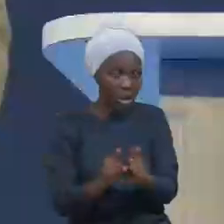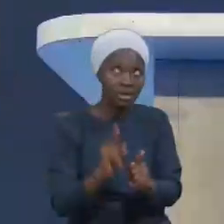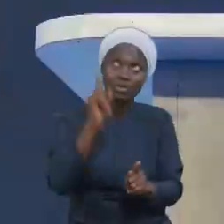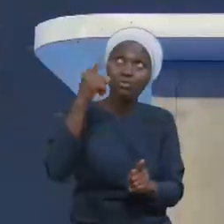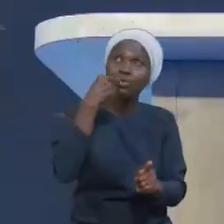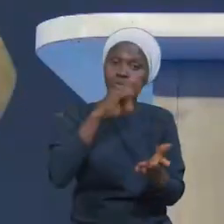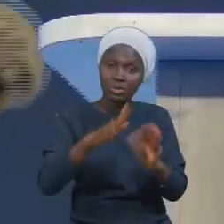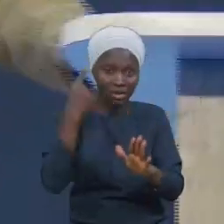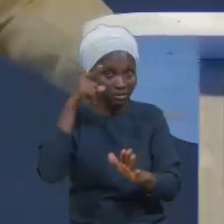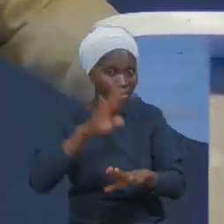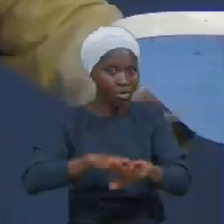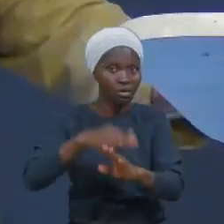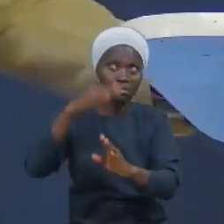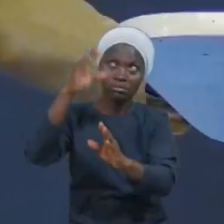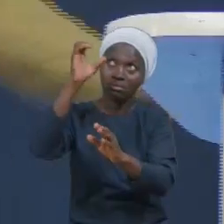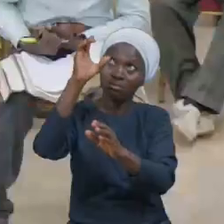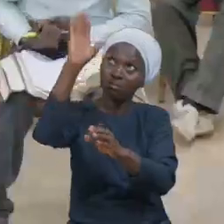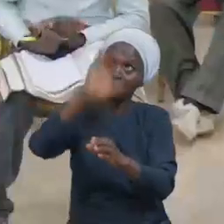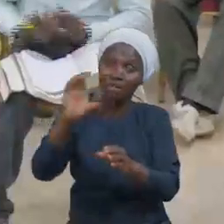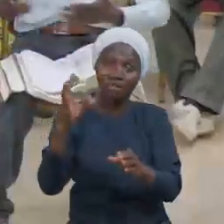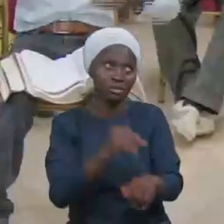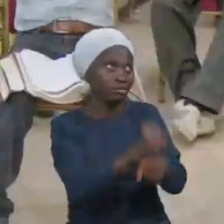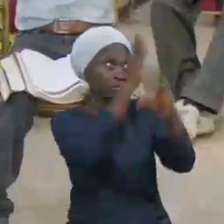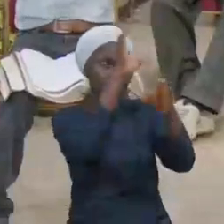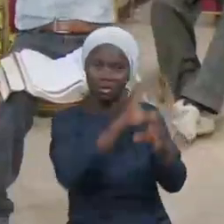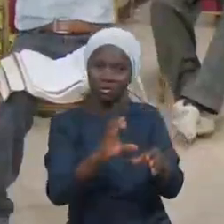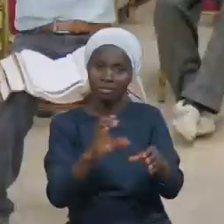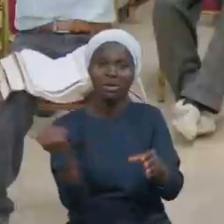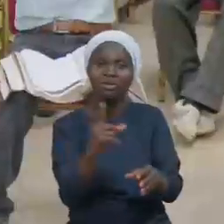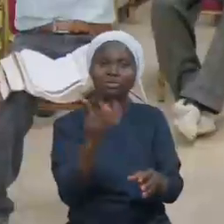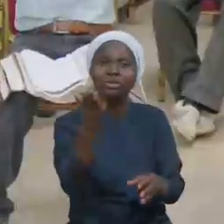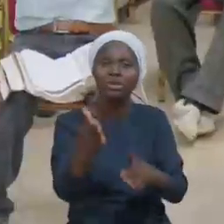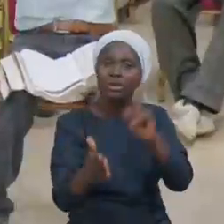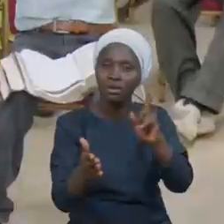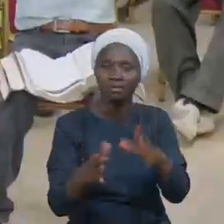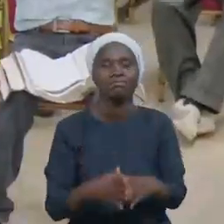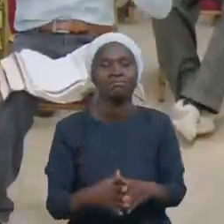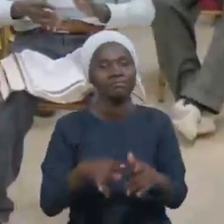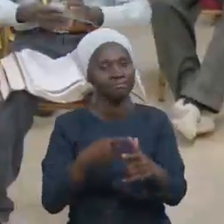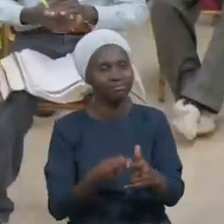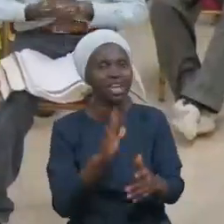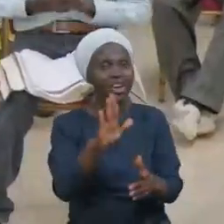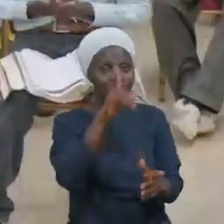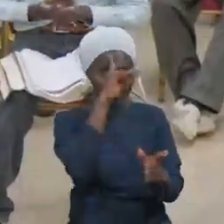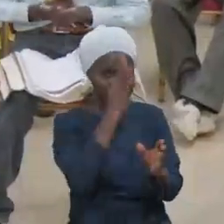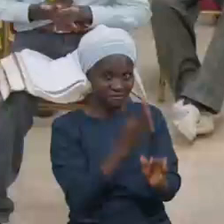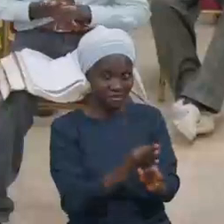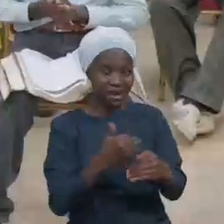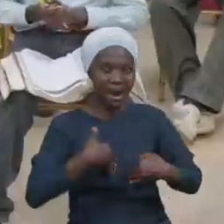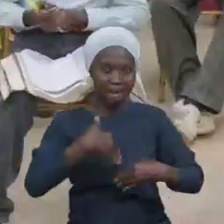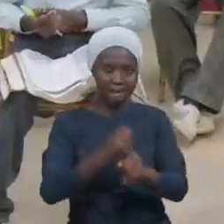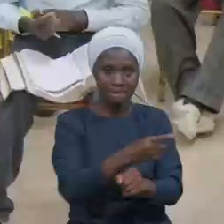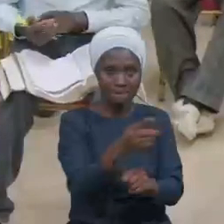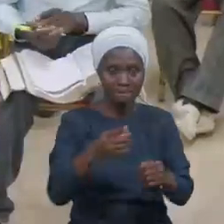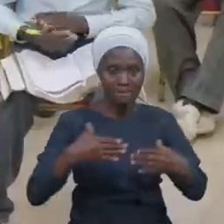you on the cross of Calvary. Anybody there? Your faith has made you whole.